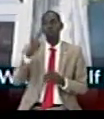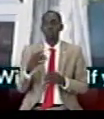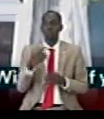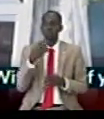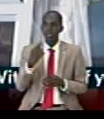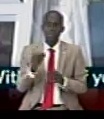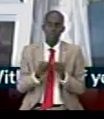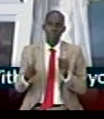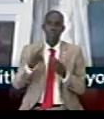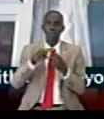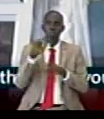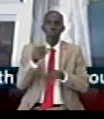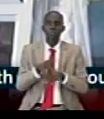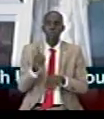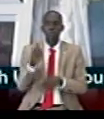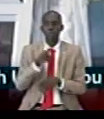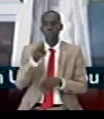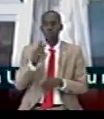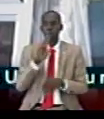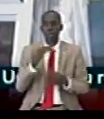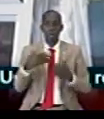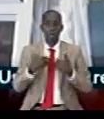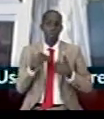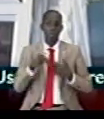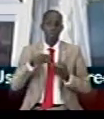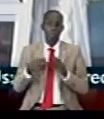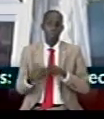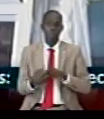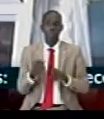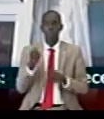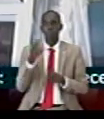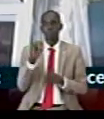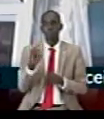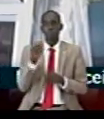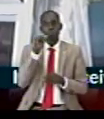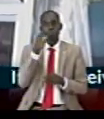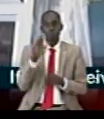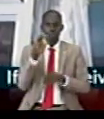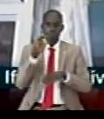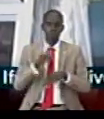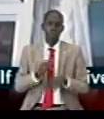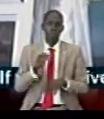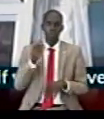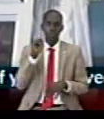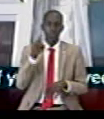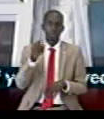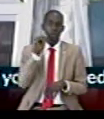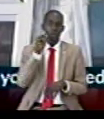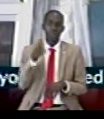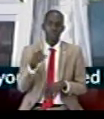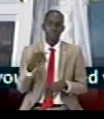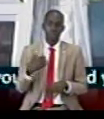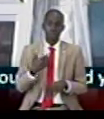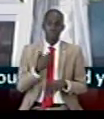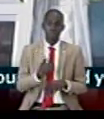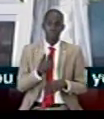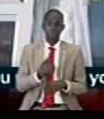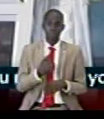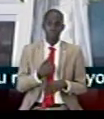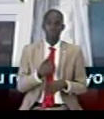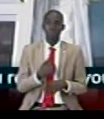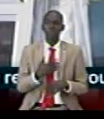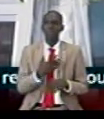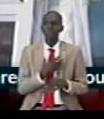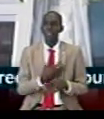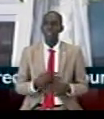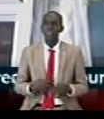know that you are having problem. So I hold my chest. Because that chest for past,